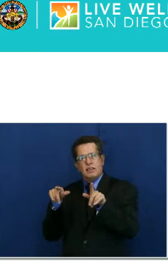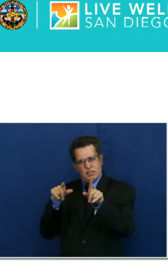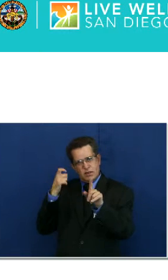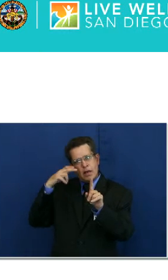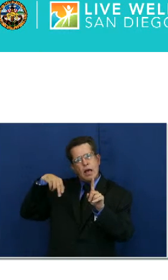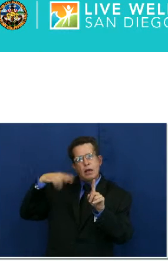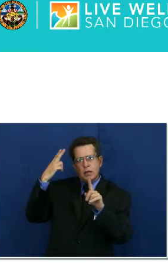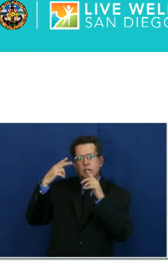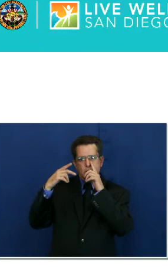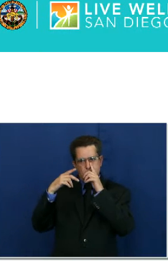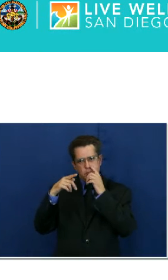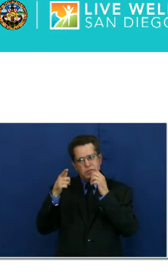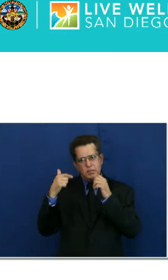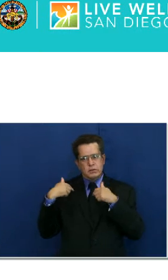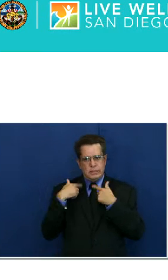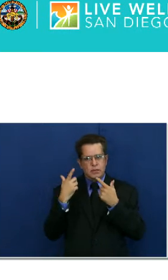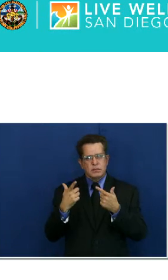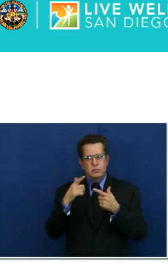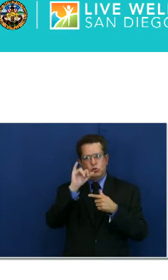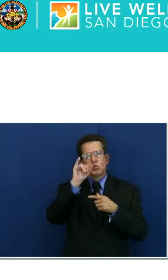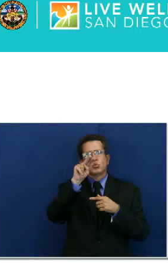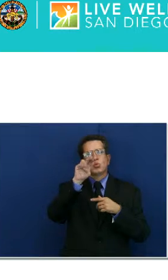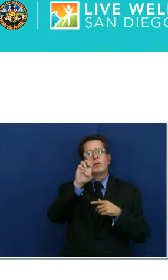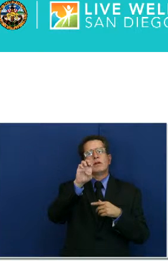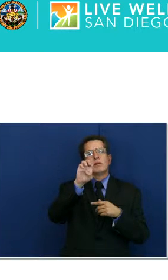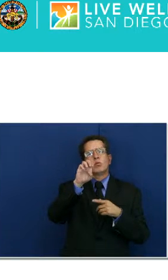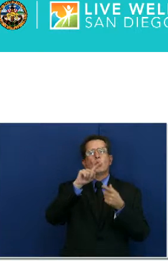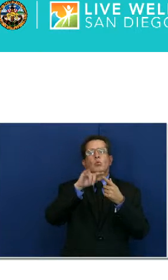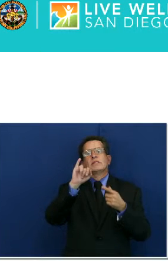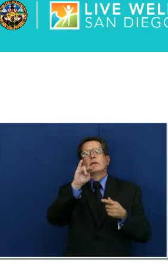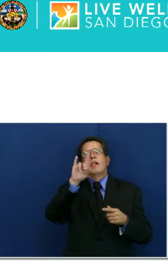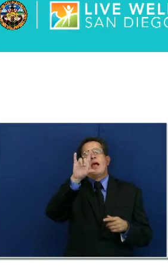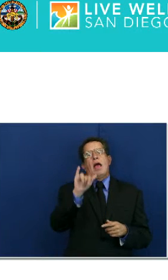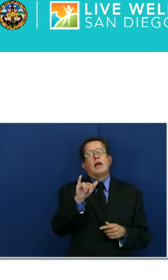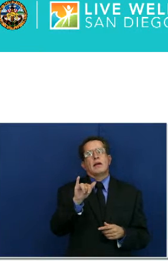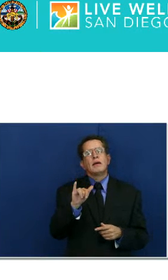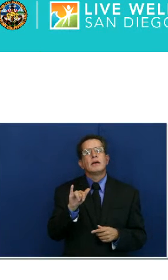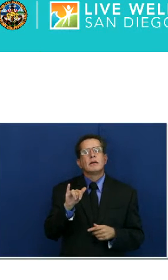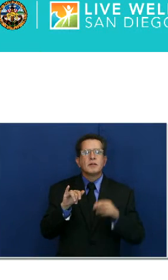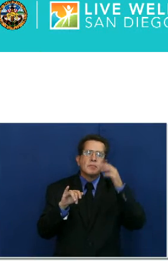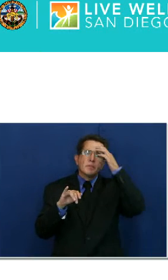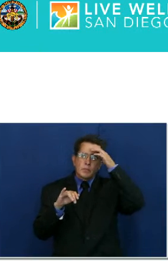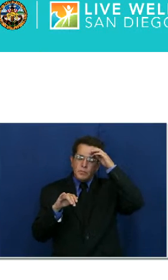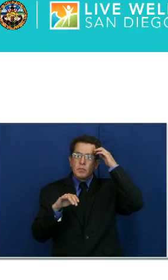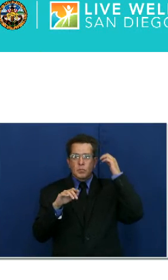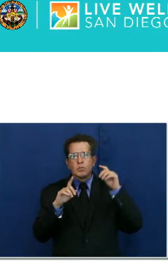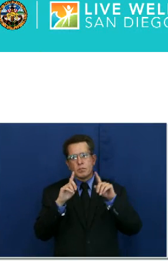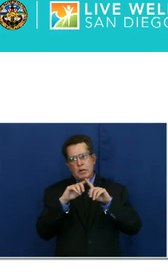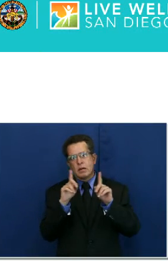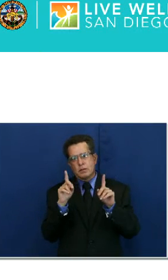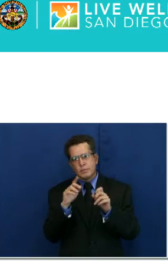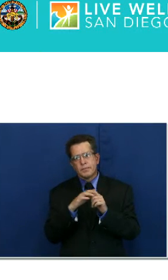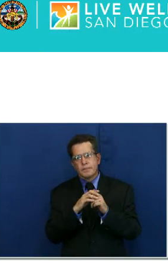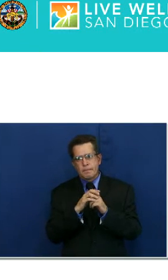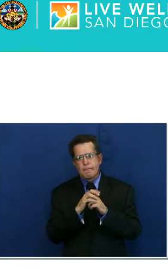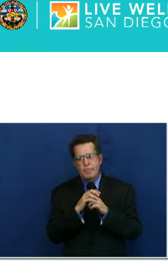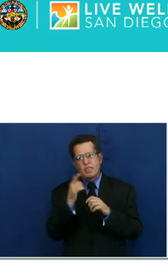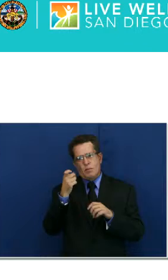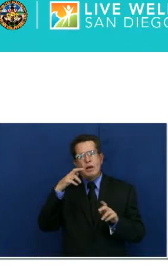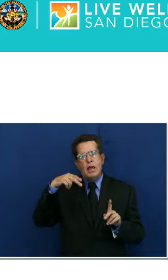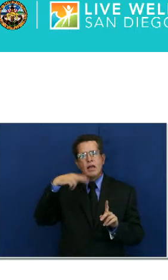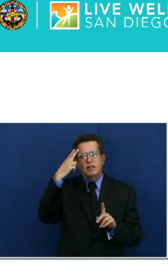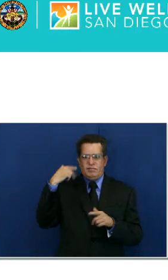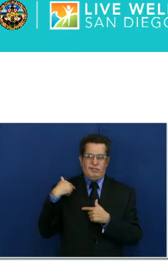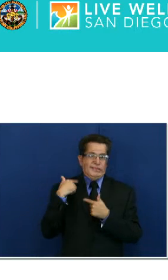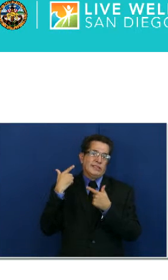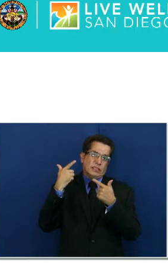abnormal probably since late June, early July. And but I also want to point out on the right side